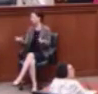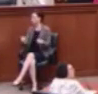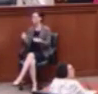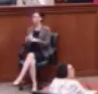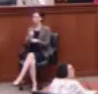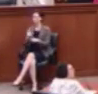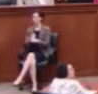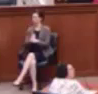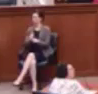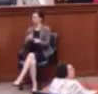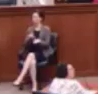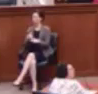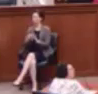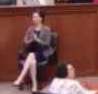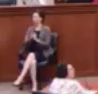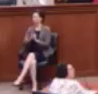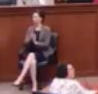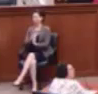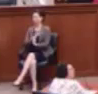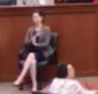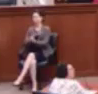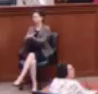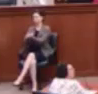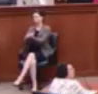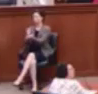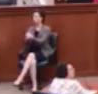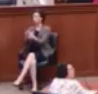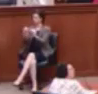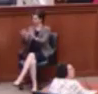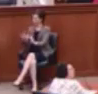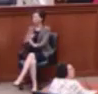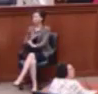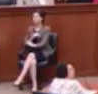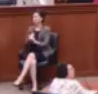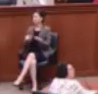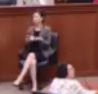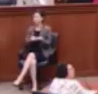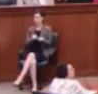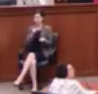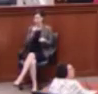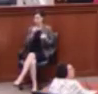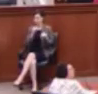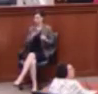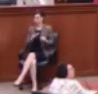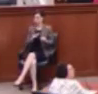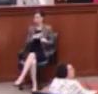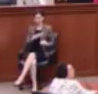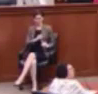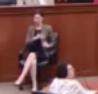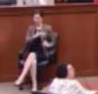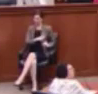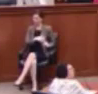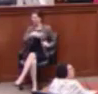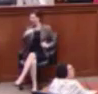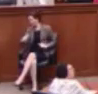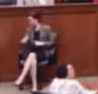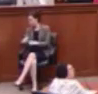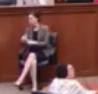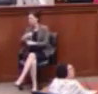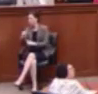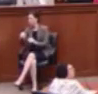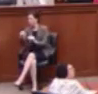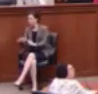we agree with that, not only for your instructors, but for the instructors that are in the post-secondary system. That's why this year we're